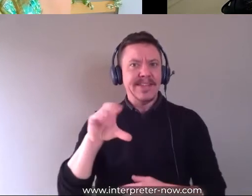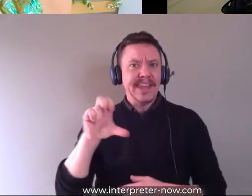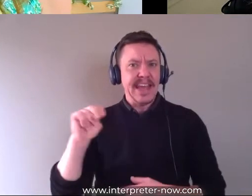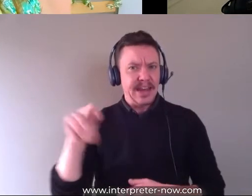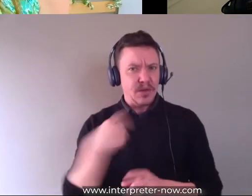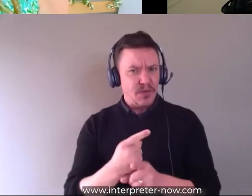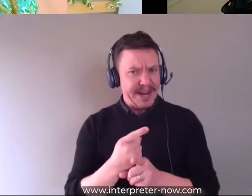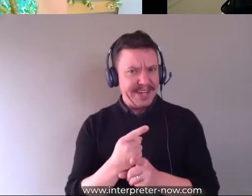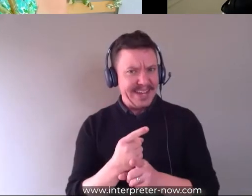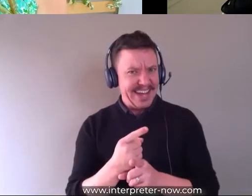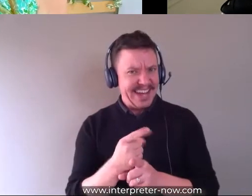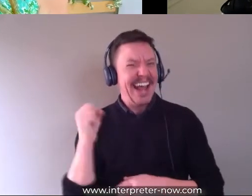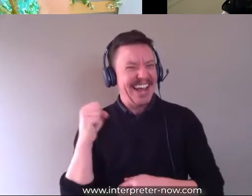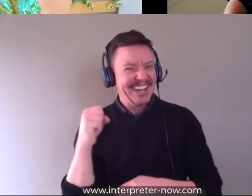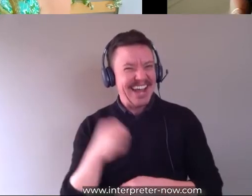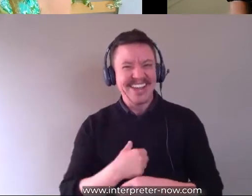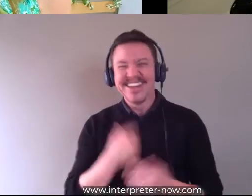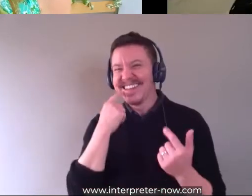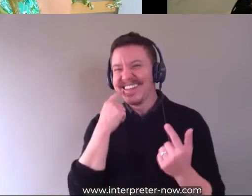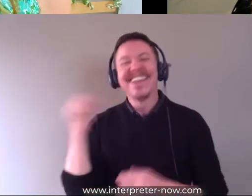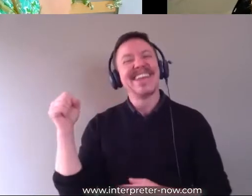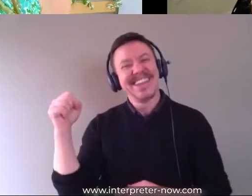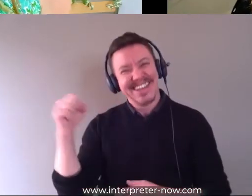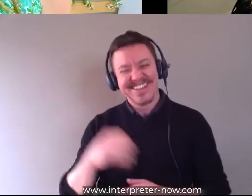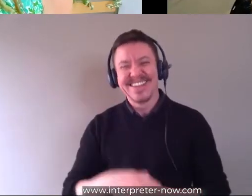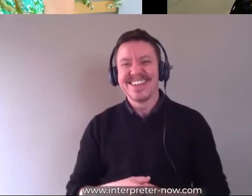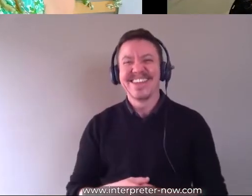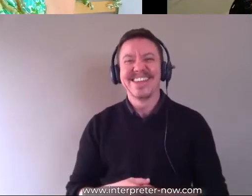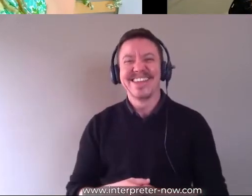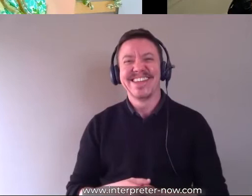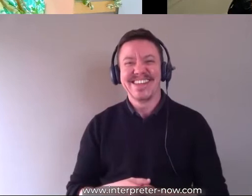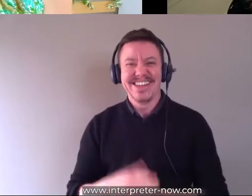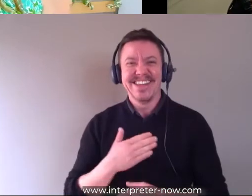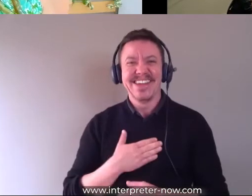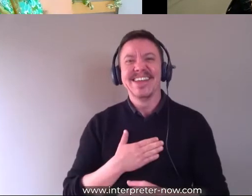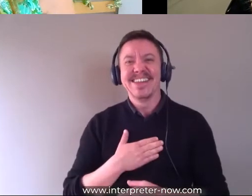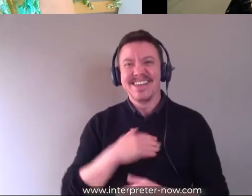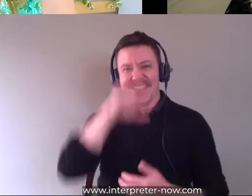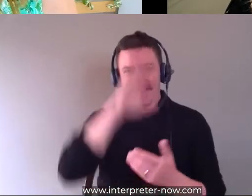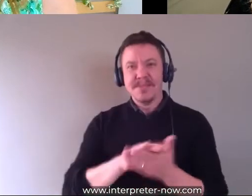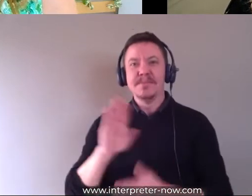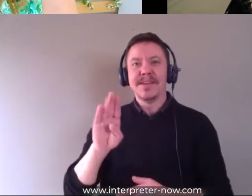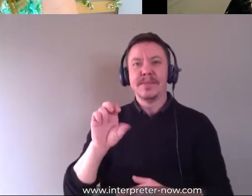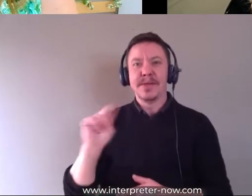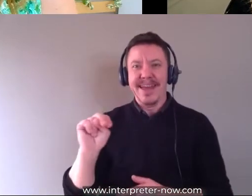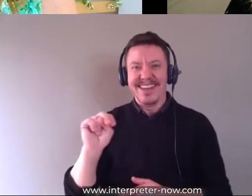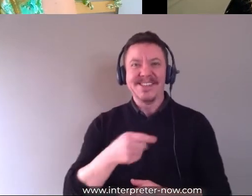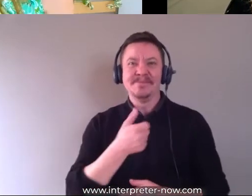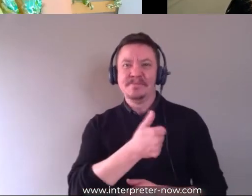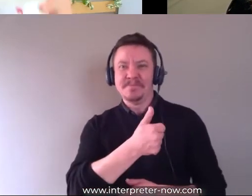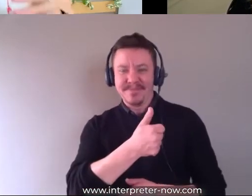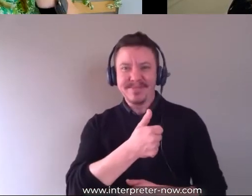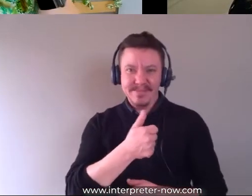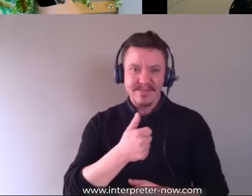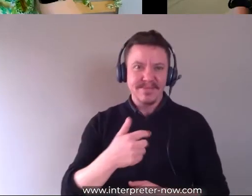right? Weren't they? Yeah. Yeah, they were. Yes. My partner, my spouse, Ben, he started something